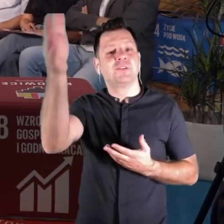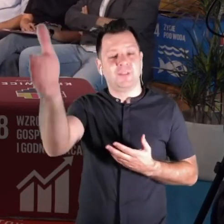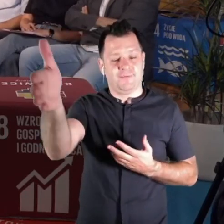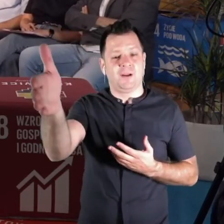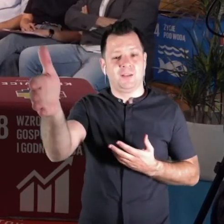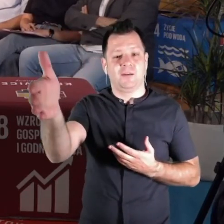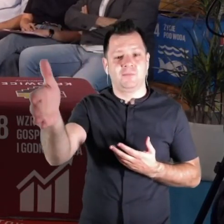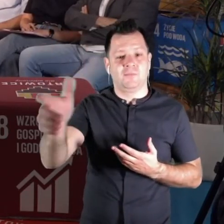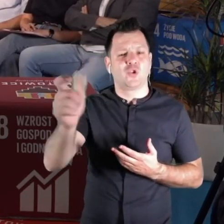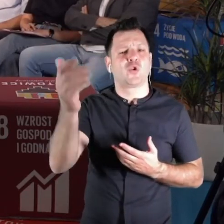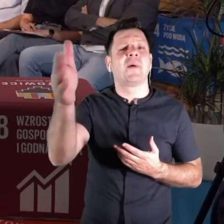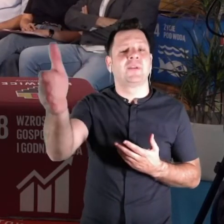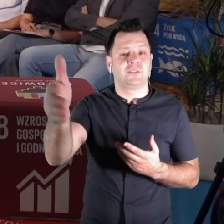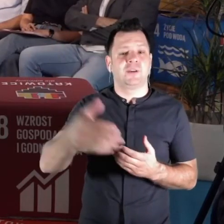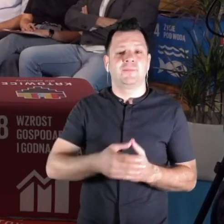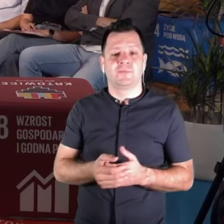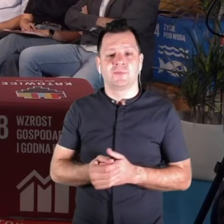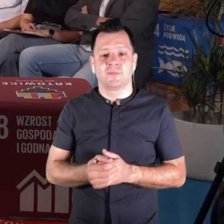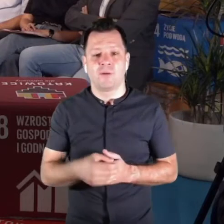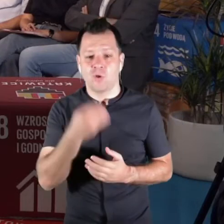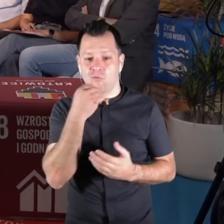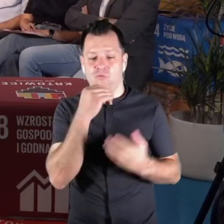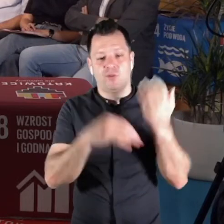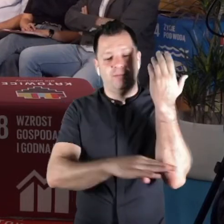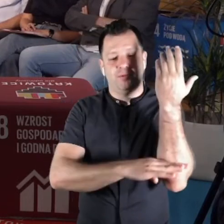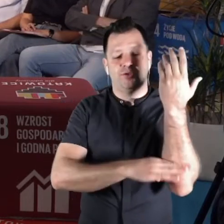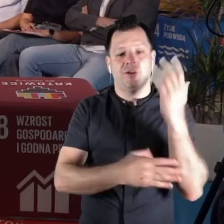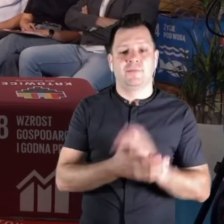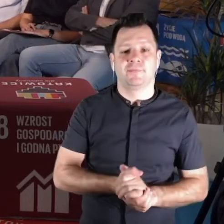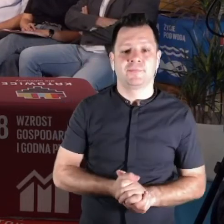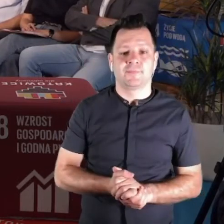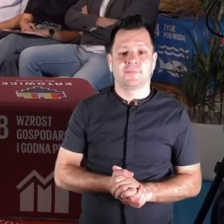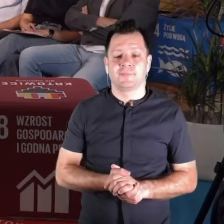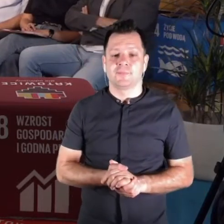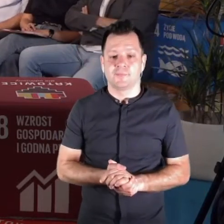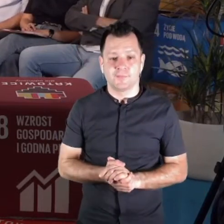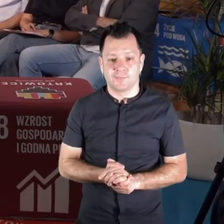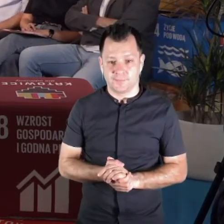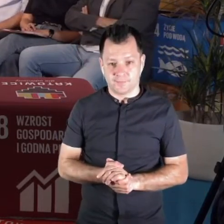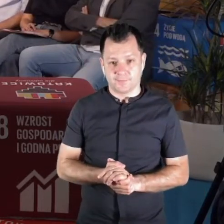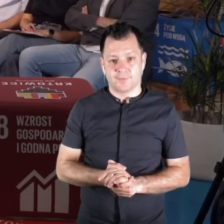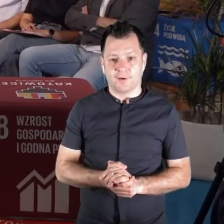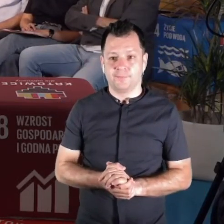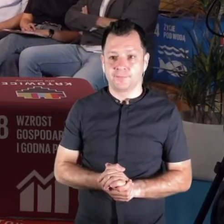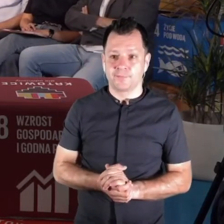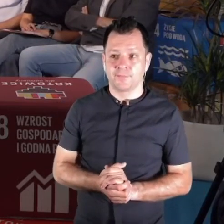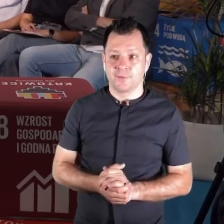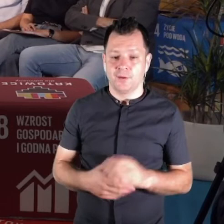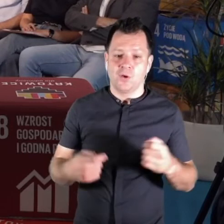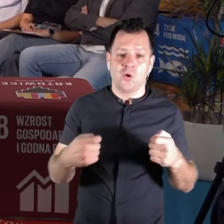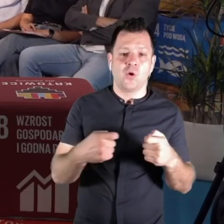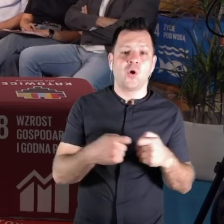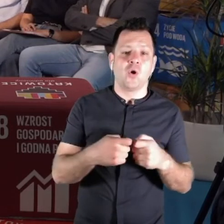together with partner an intelligent, this means artificial intelligence based